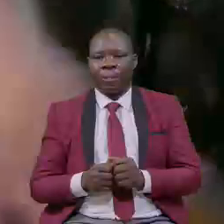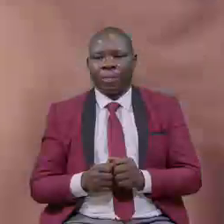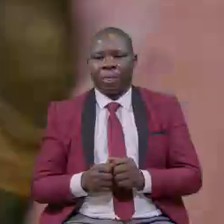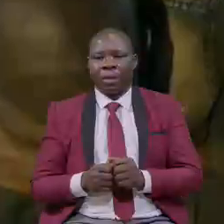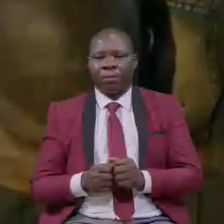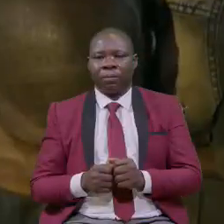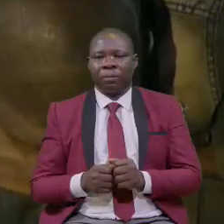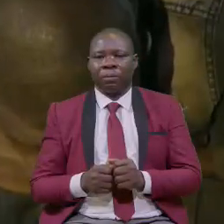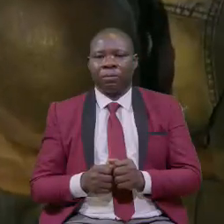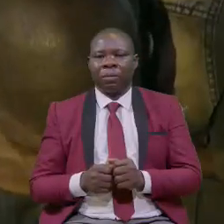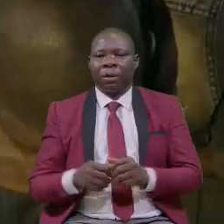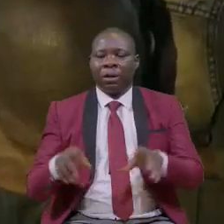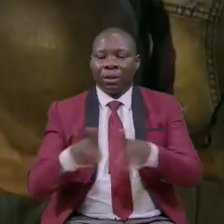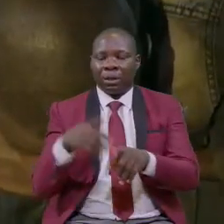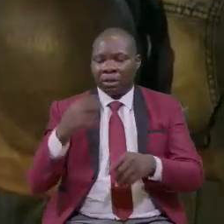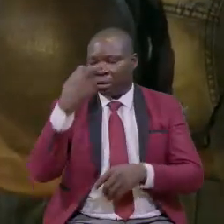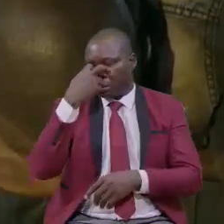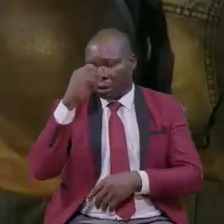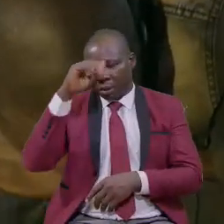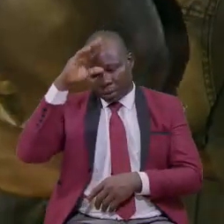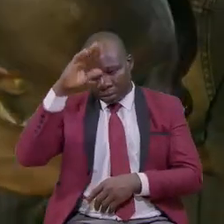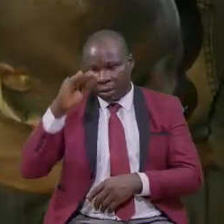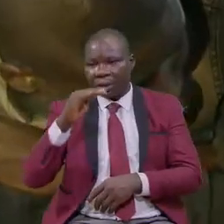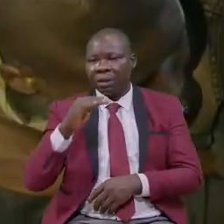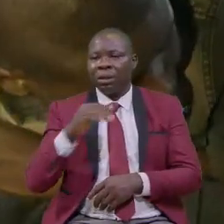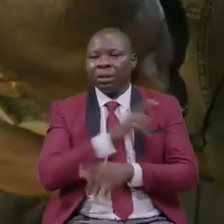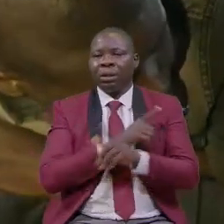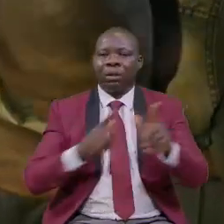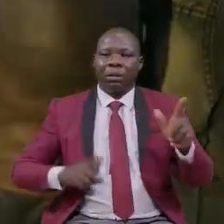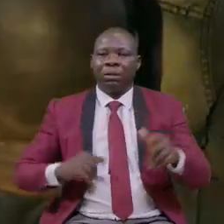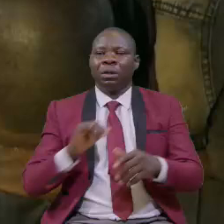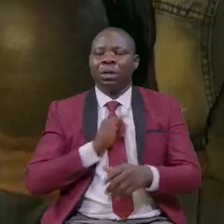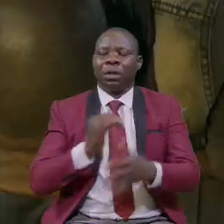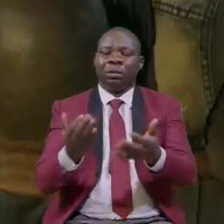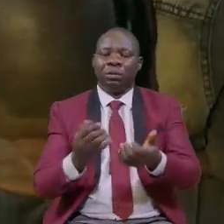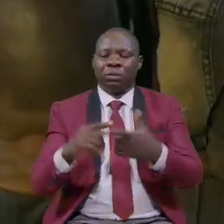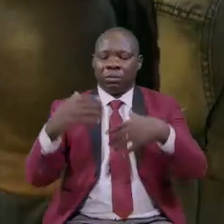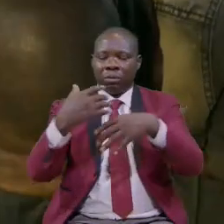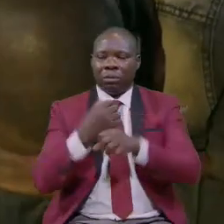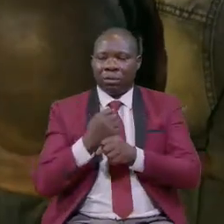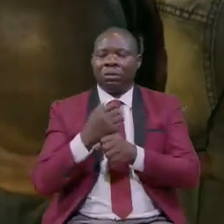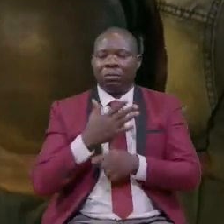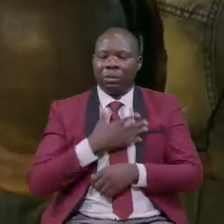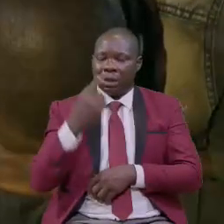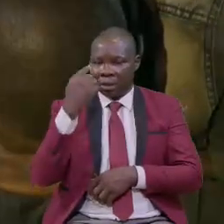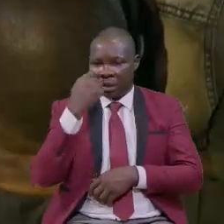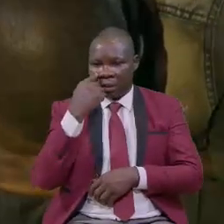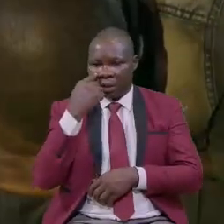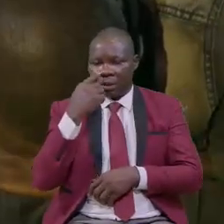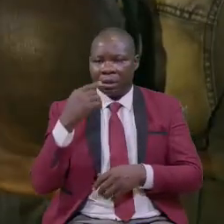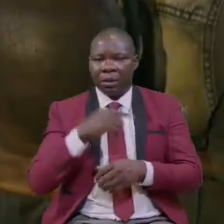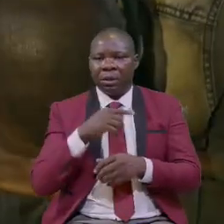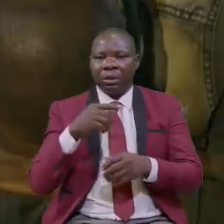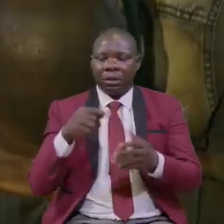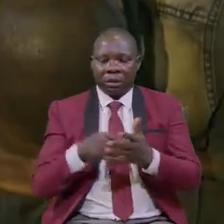Like the blind man, Lord, I want to receive my sight. This pain must